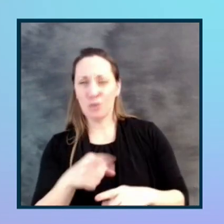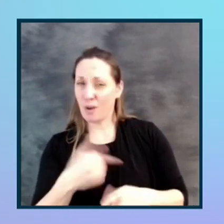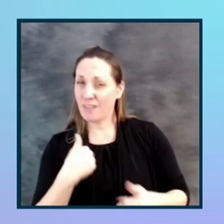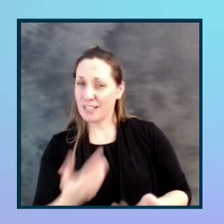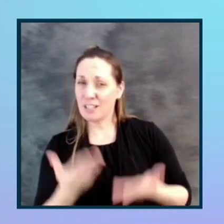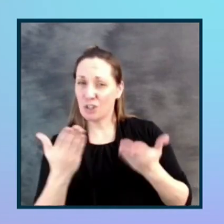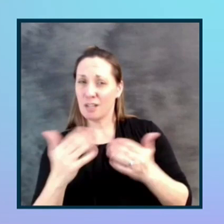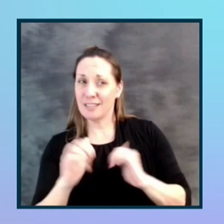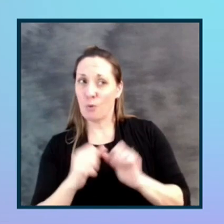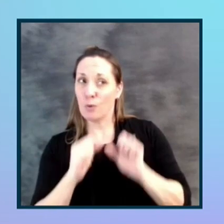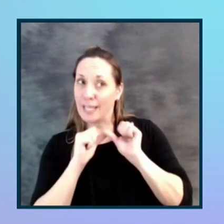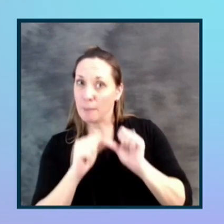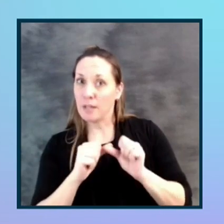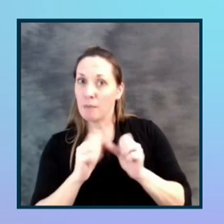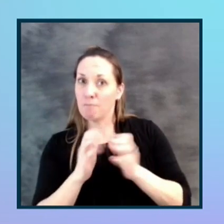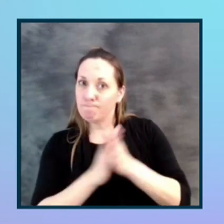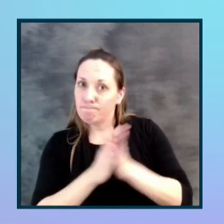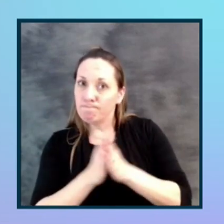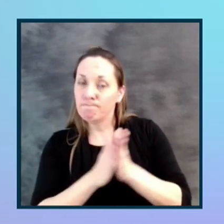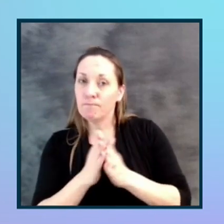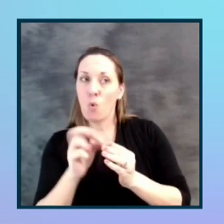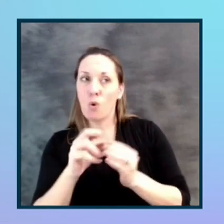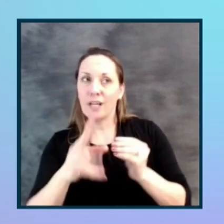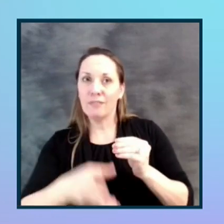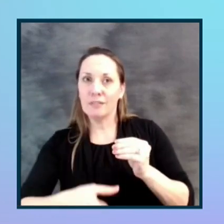that momentum and even expand it?